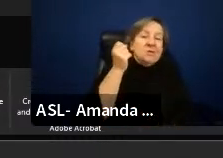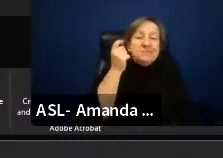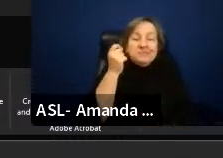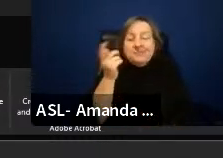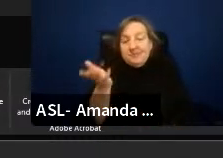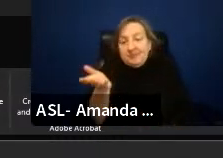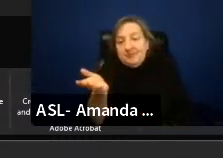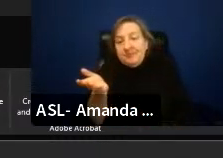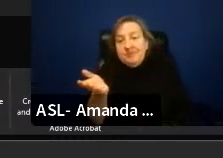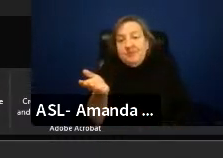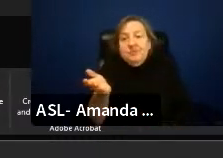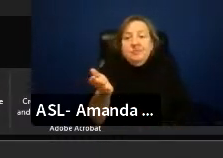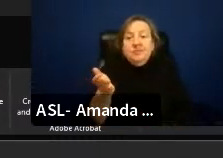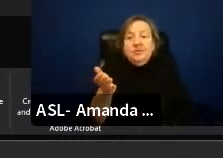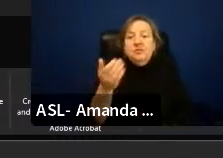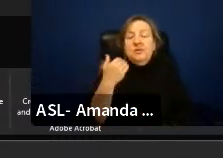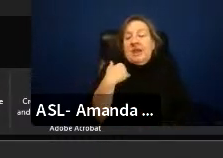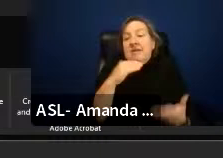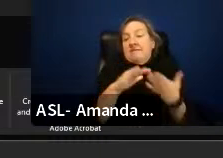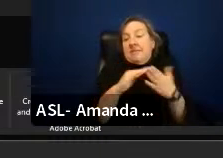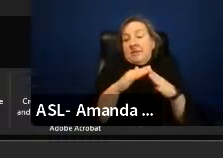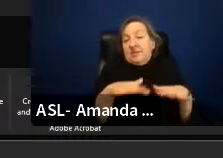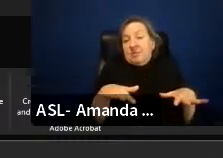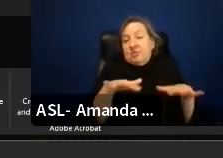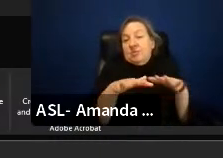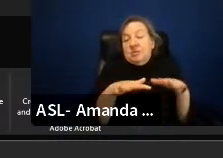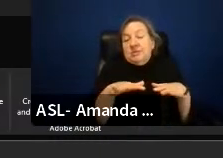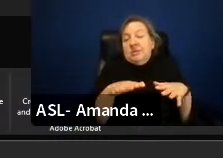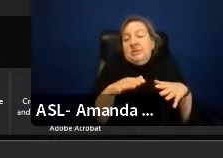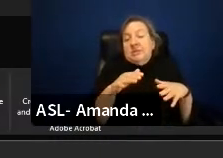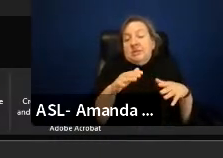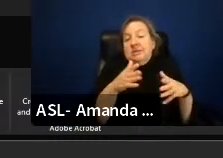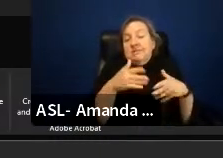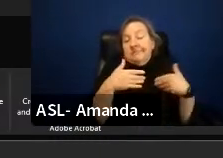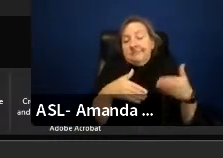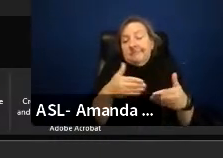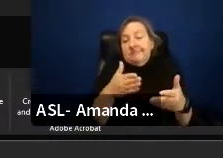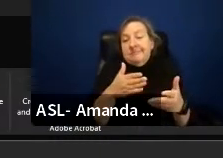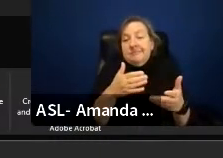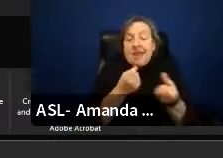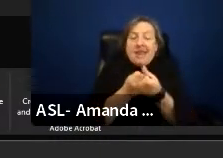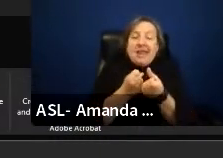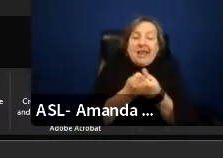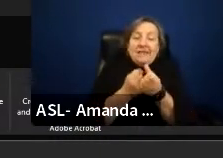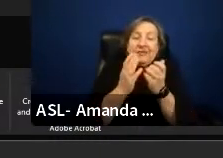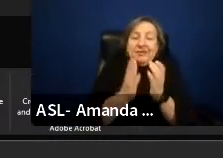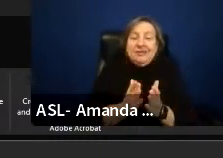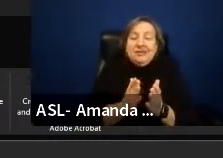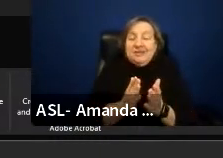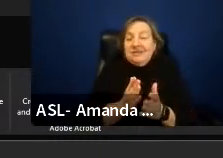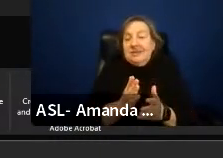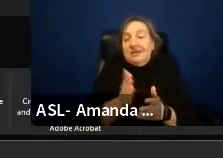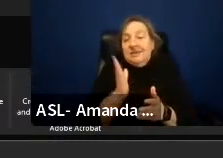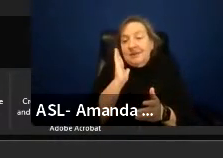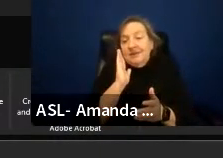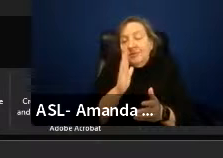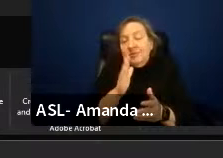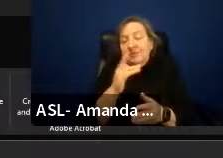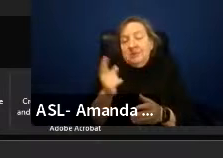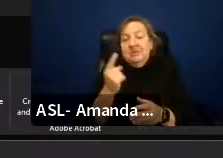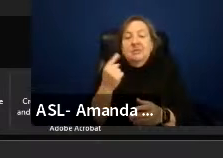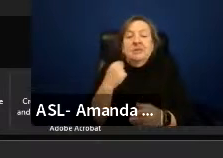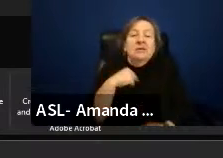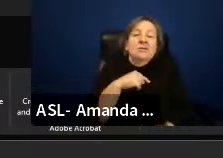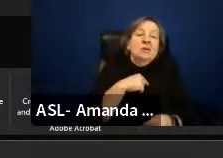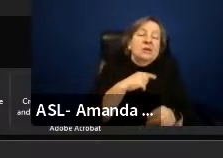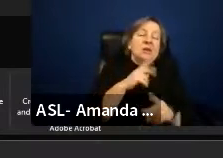having these community navigators, ambassadors, advocates will be something that we are